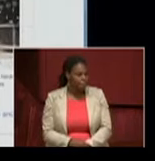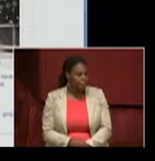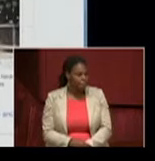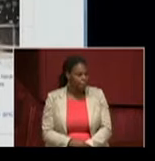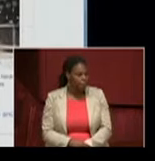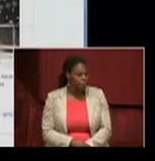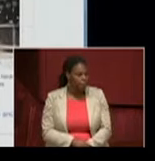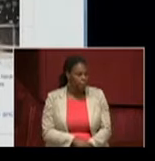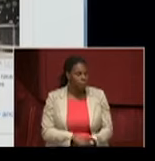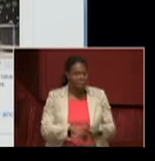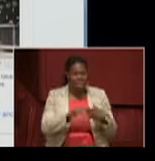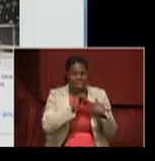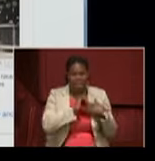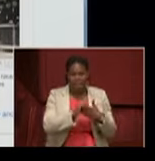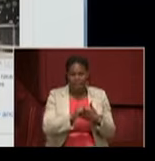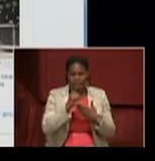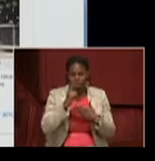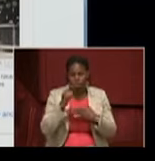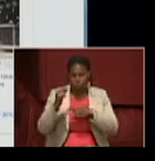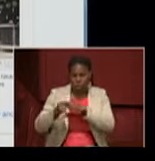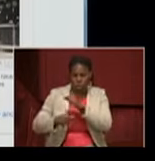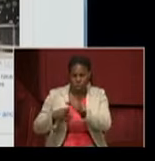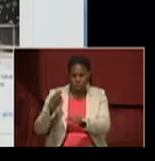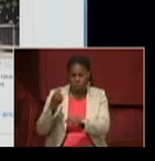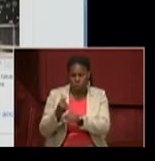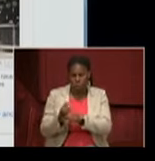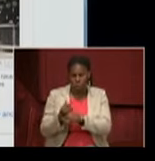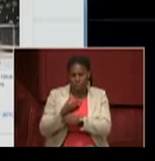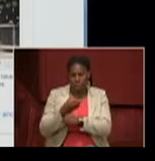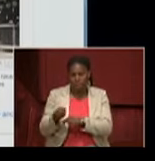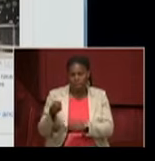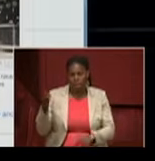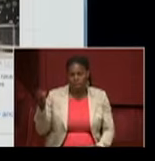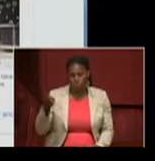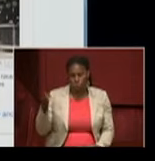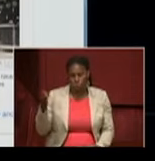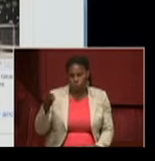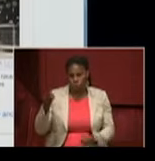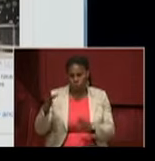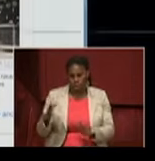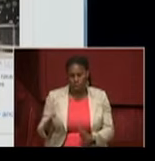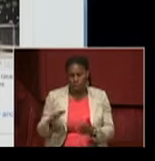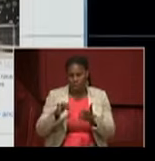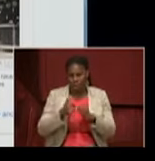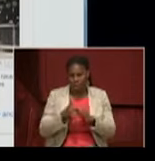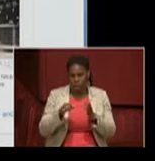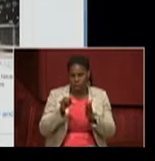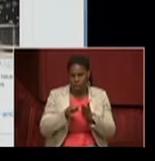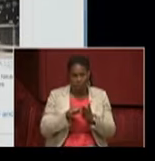The guide for genealogists and family historians. That's how that page reads.